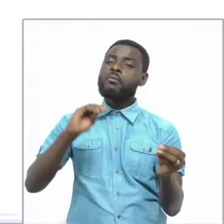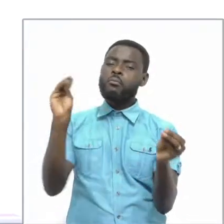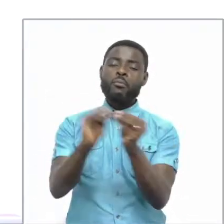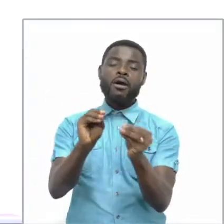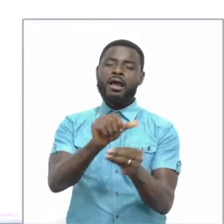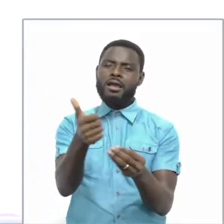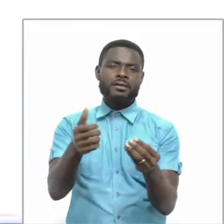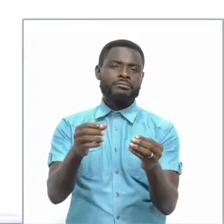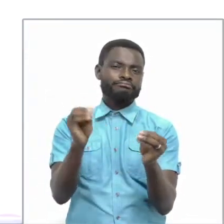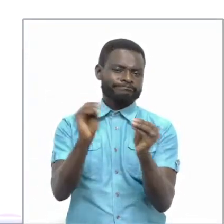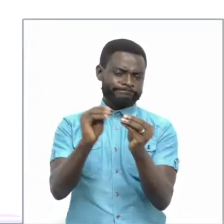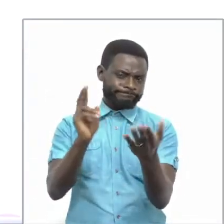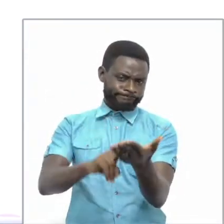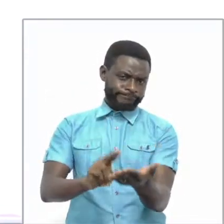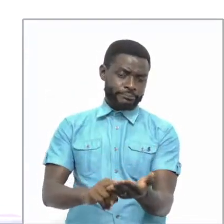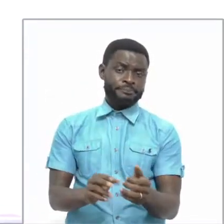down.